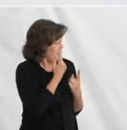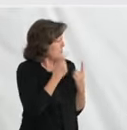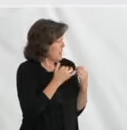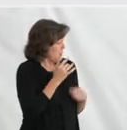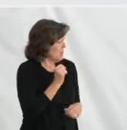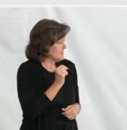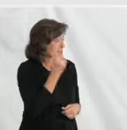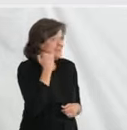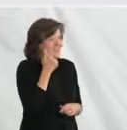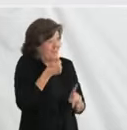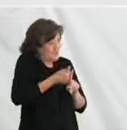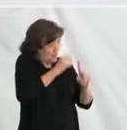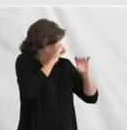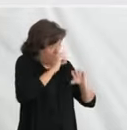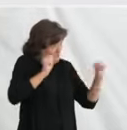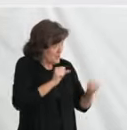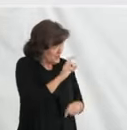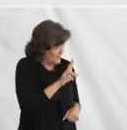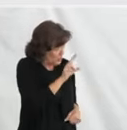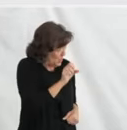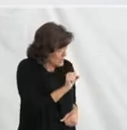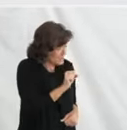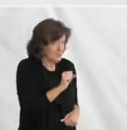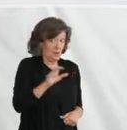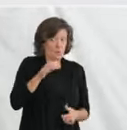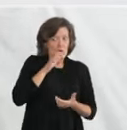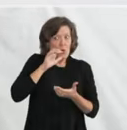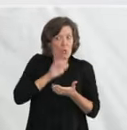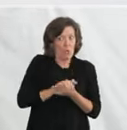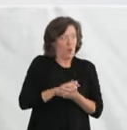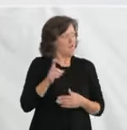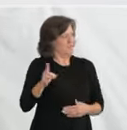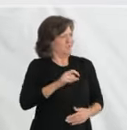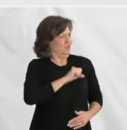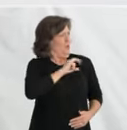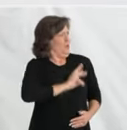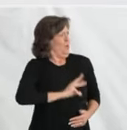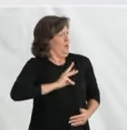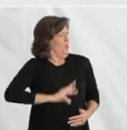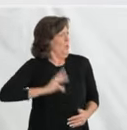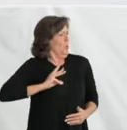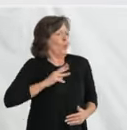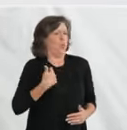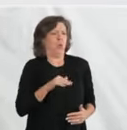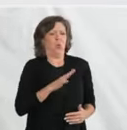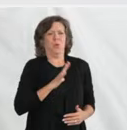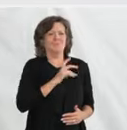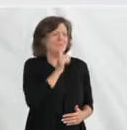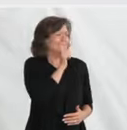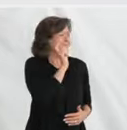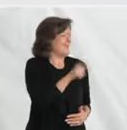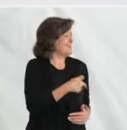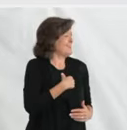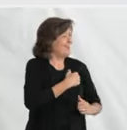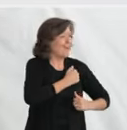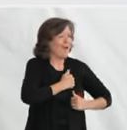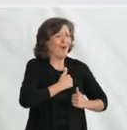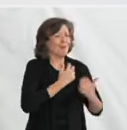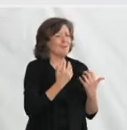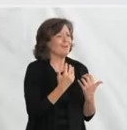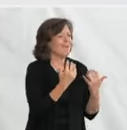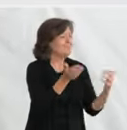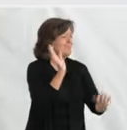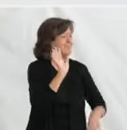were the president of the United States of America and your wife was a superhero, we wouldn't need an army. If there was trouble in